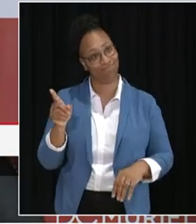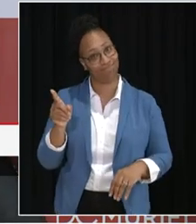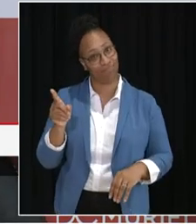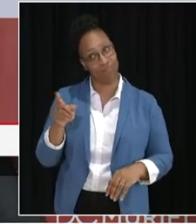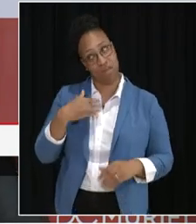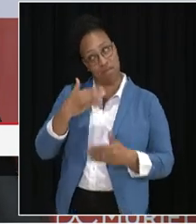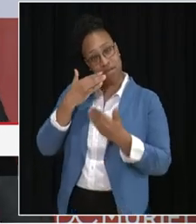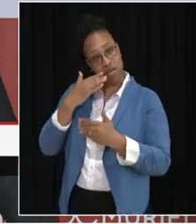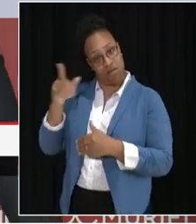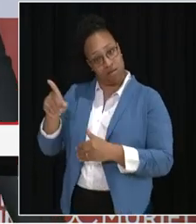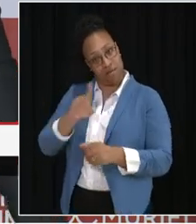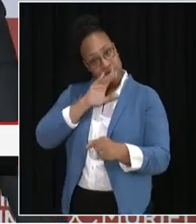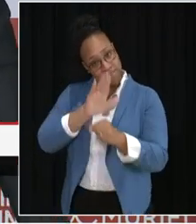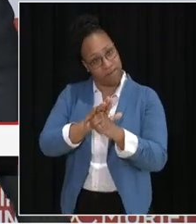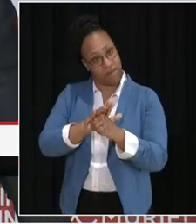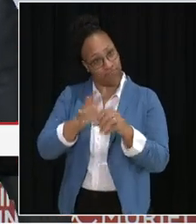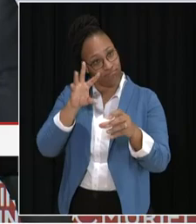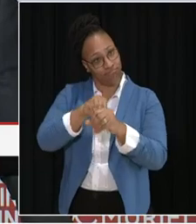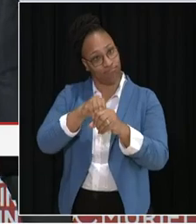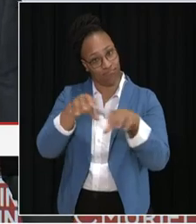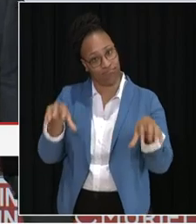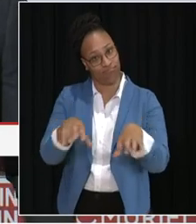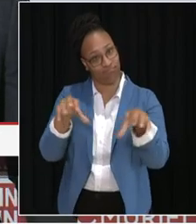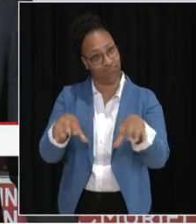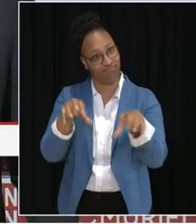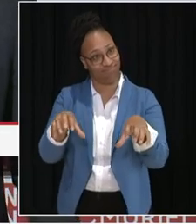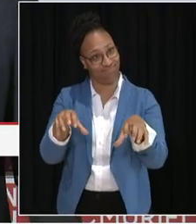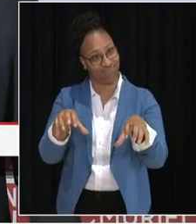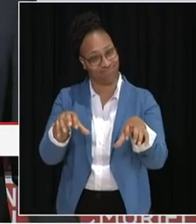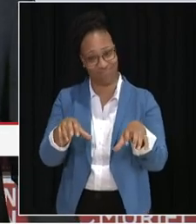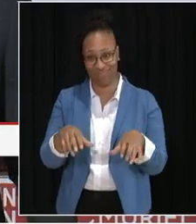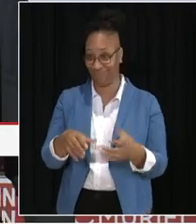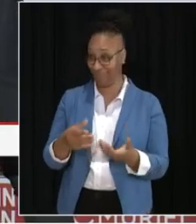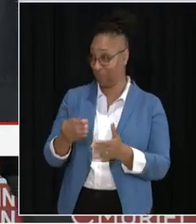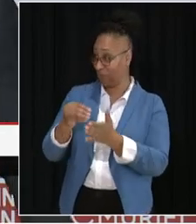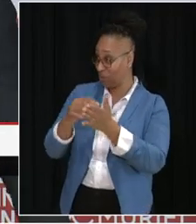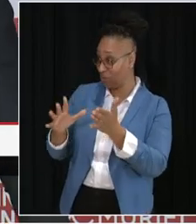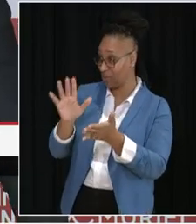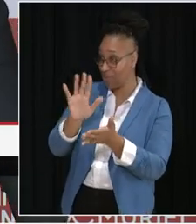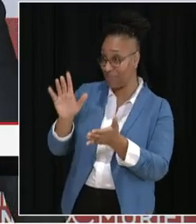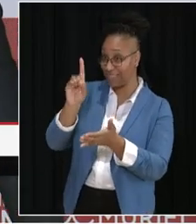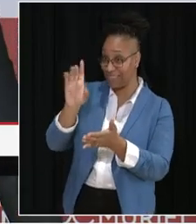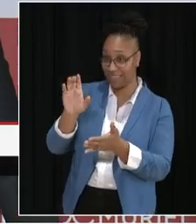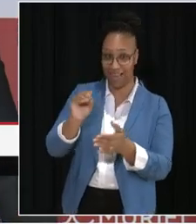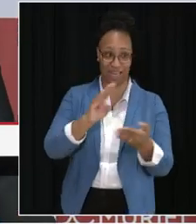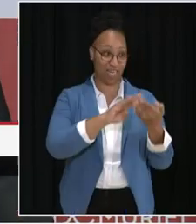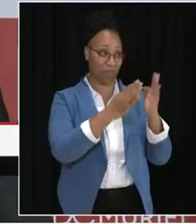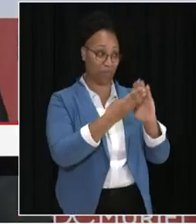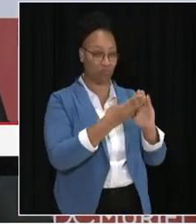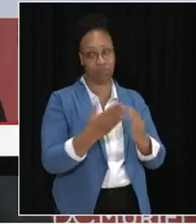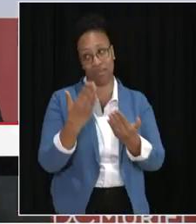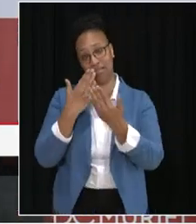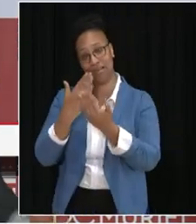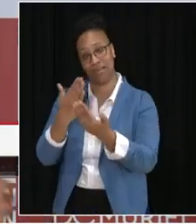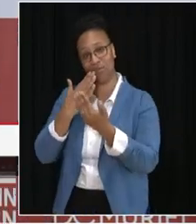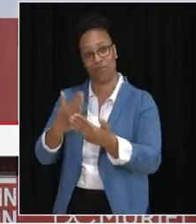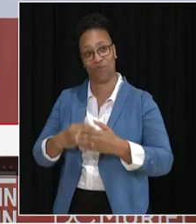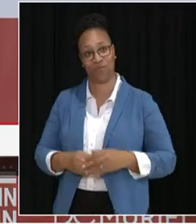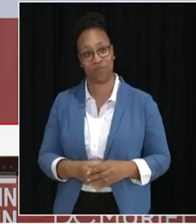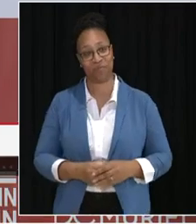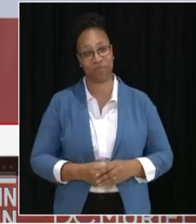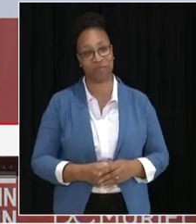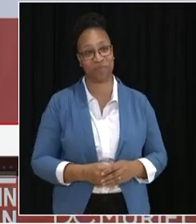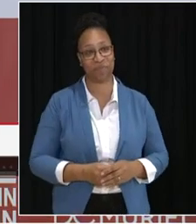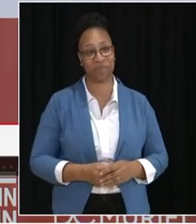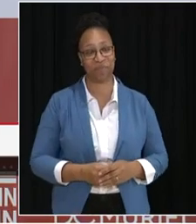DC Public Schools. Also, extremely grateful for the leadership of our State Superintendent of Education, Dr. Grant, who's with us